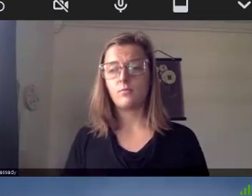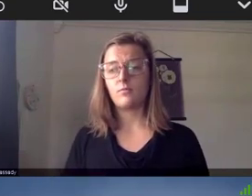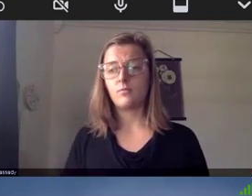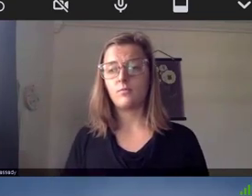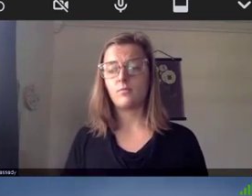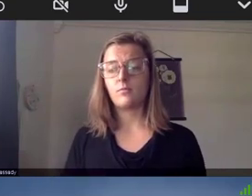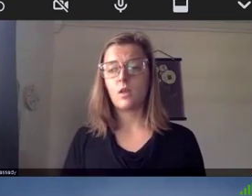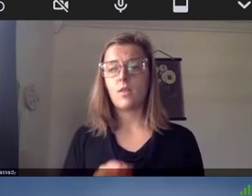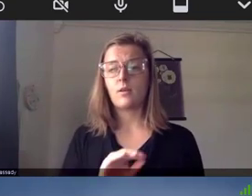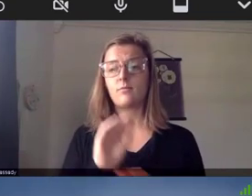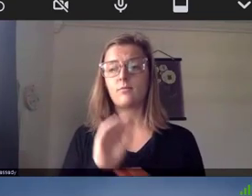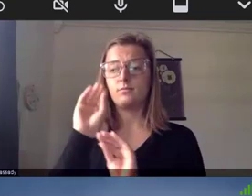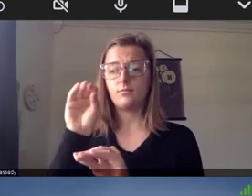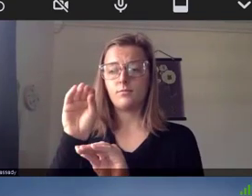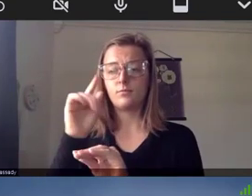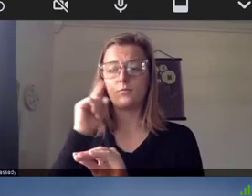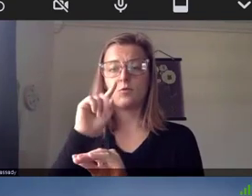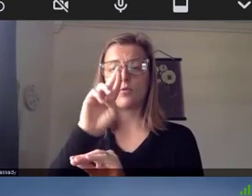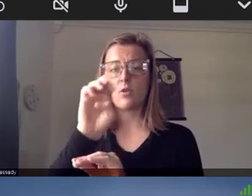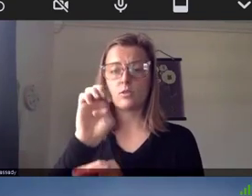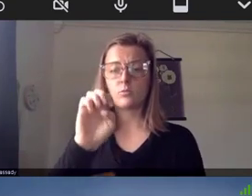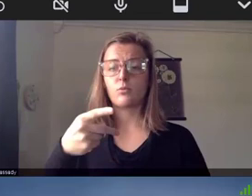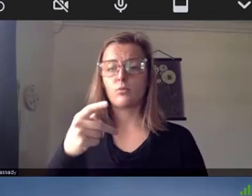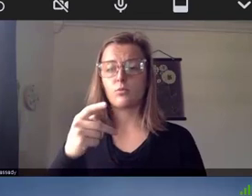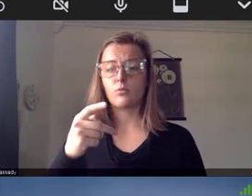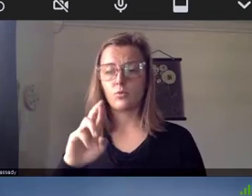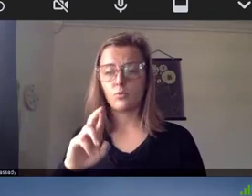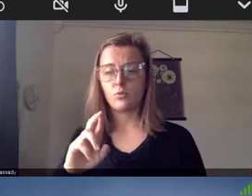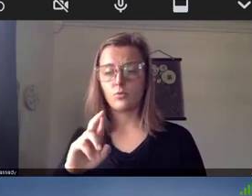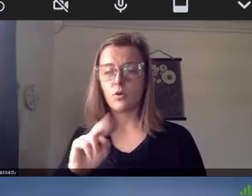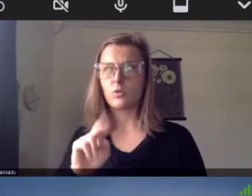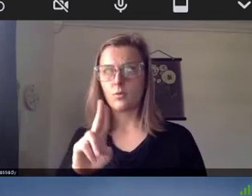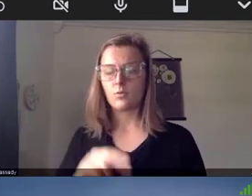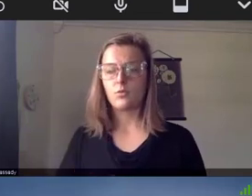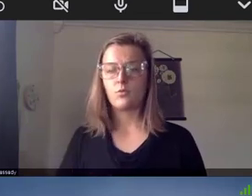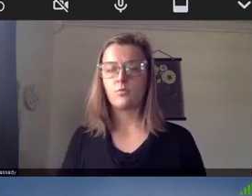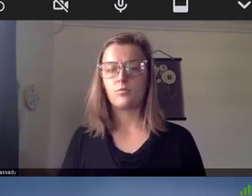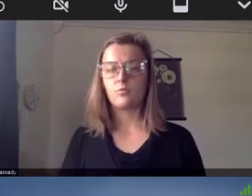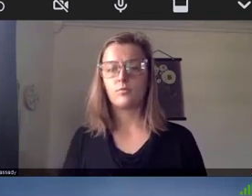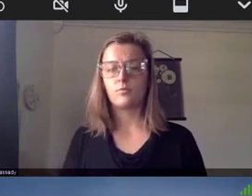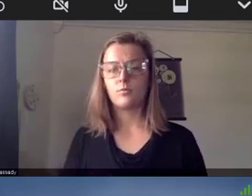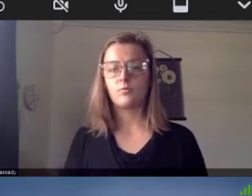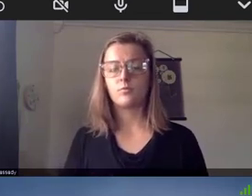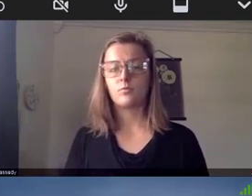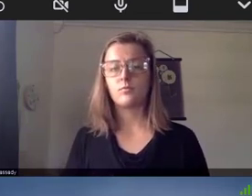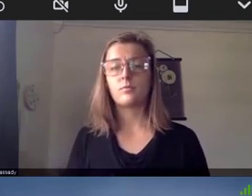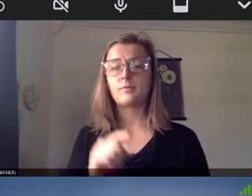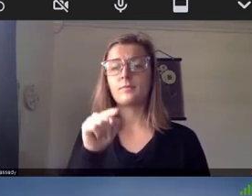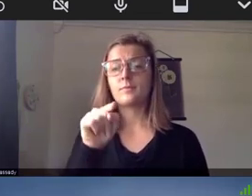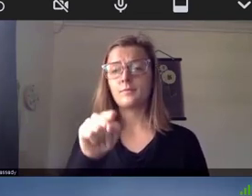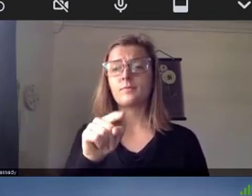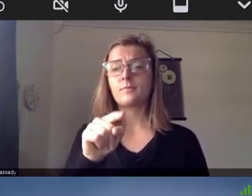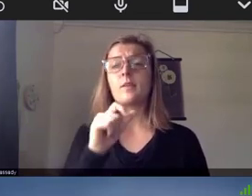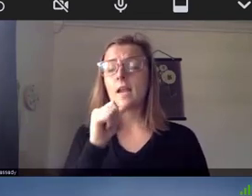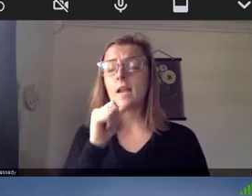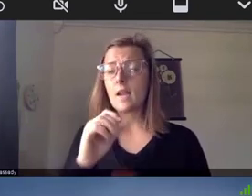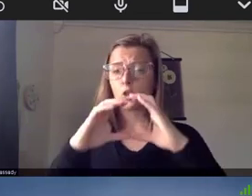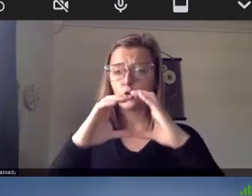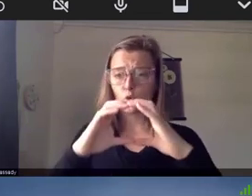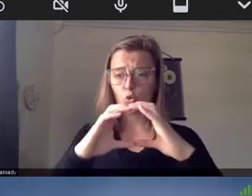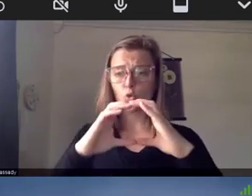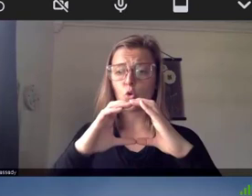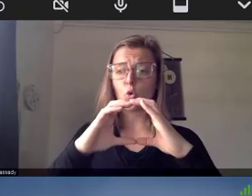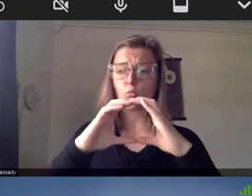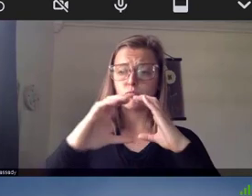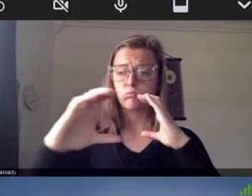If we're doing this for non-circular cross sections that are laminar, they'll still be constant values, but the value you get is